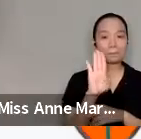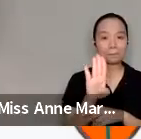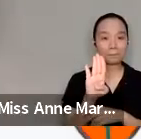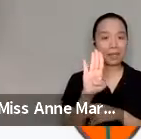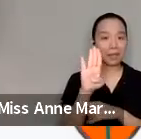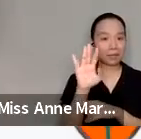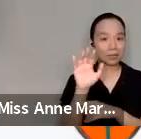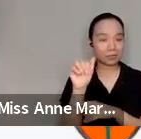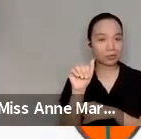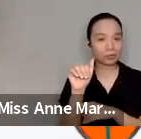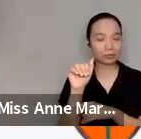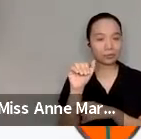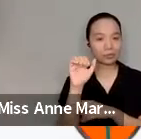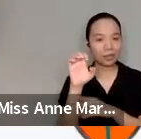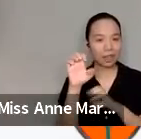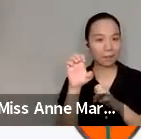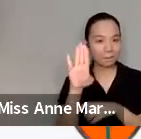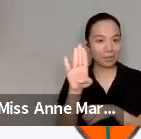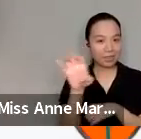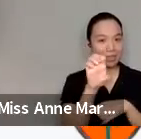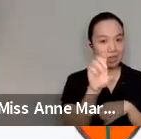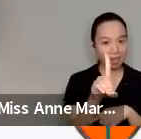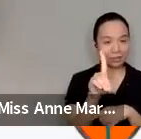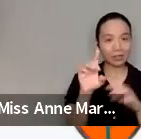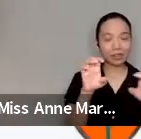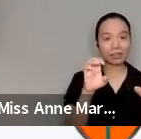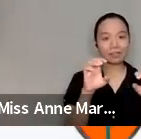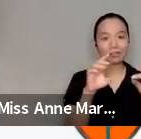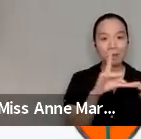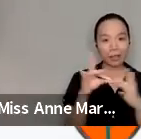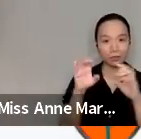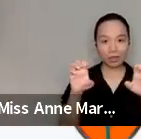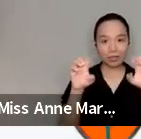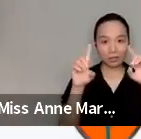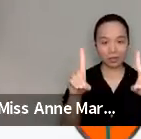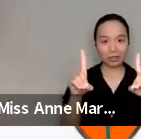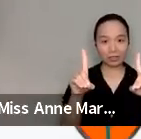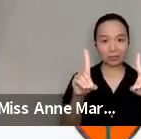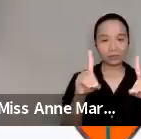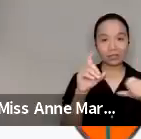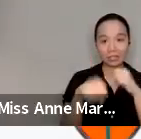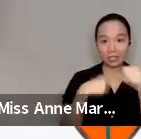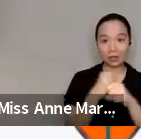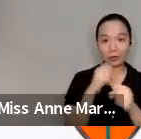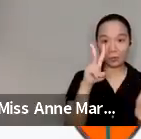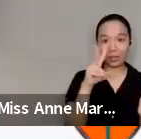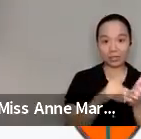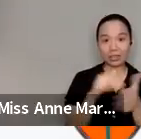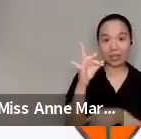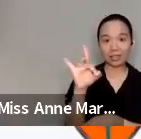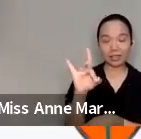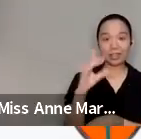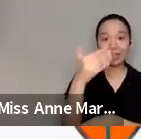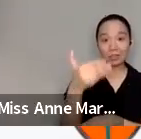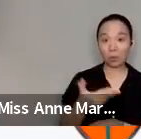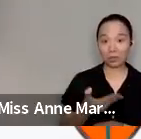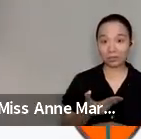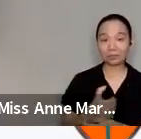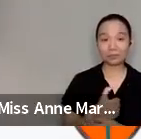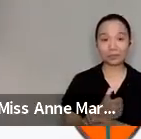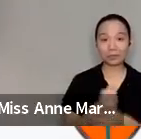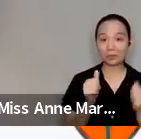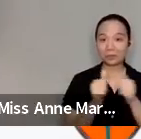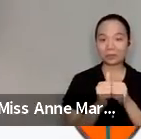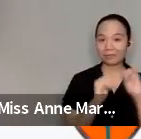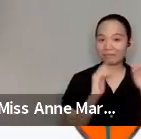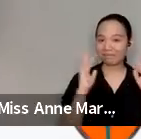Elementary Education, Special Education major in the year 2018. Let us all welcome, with a